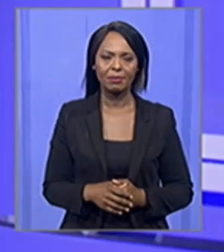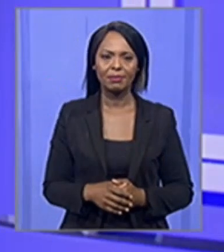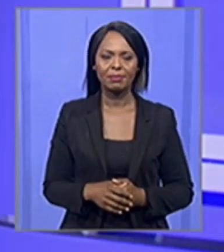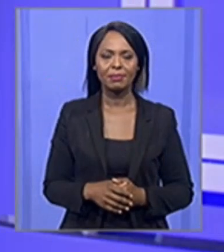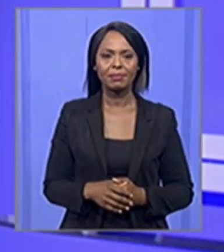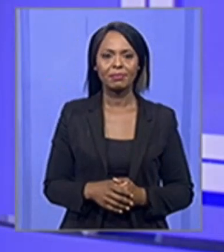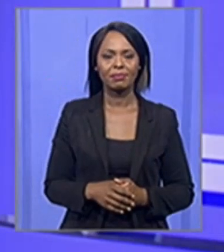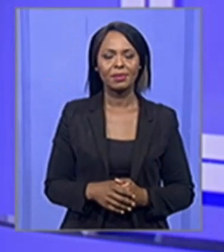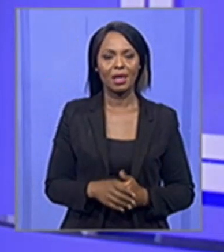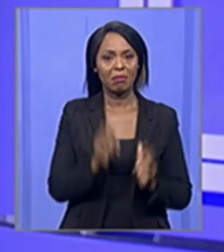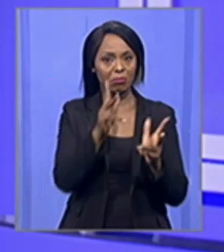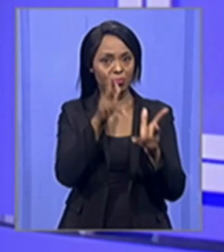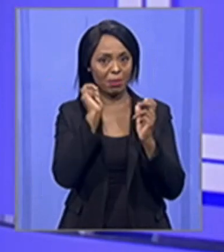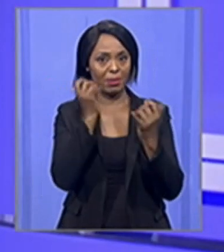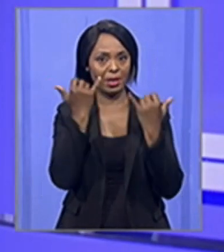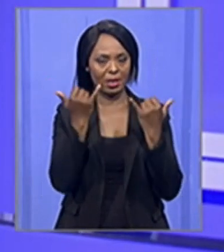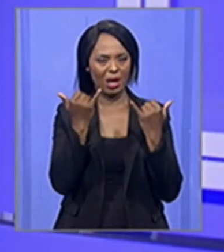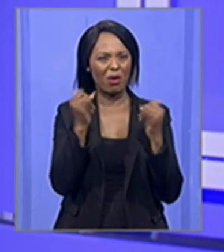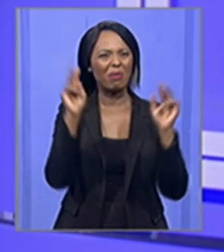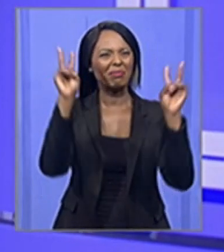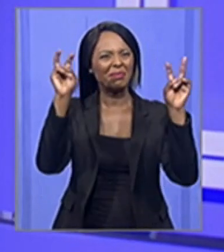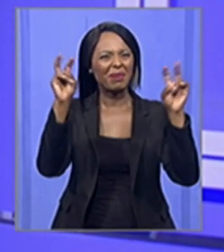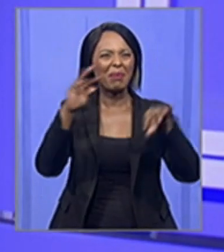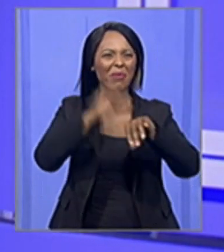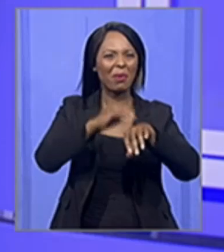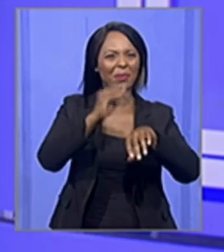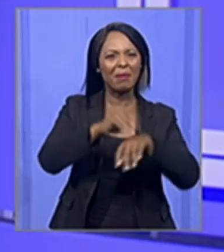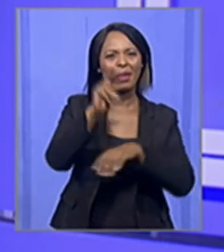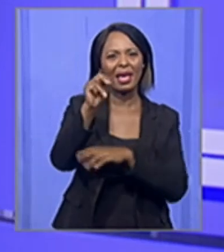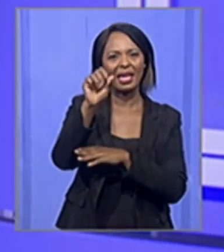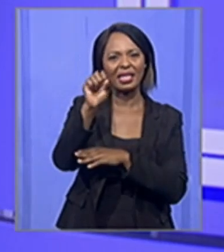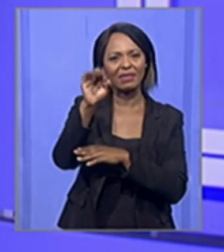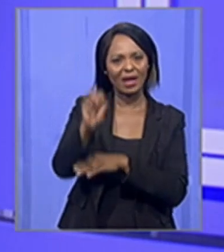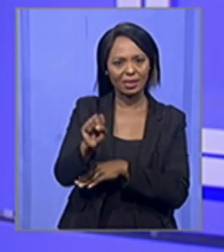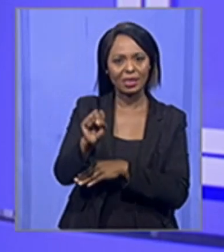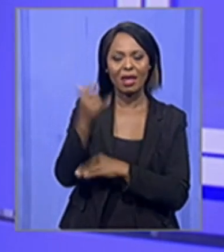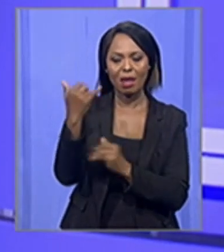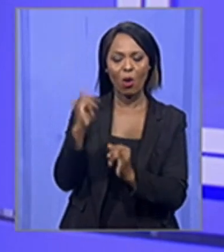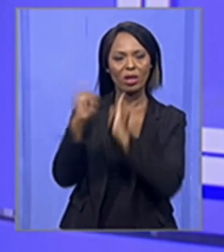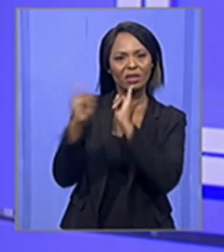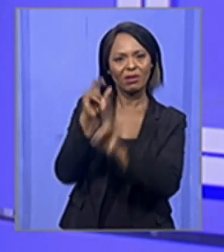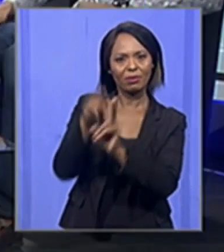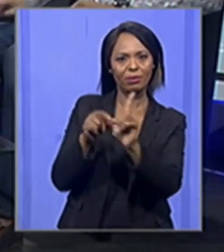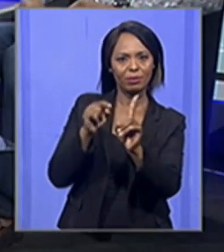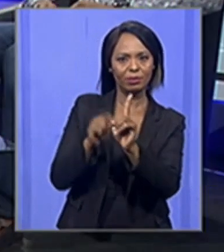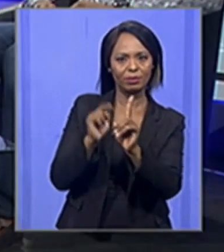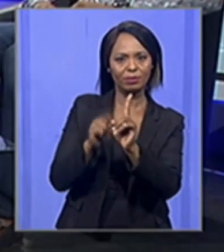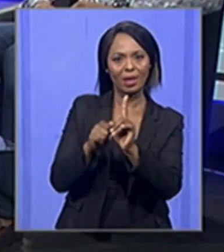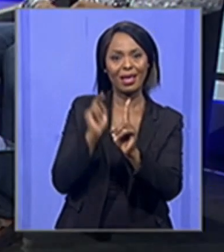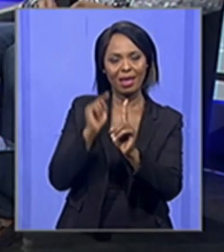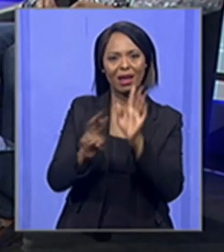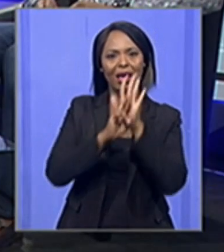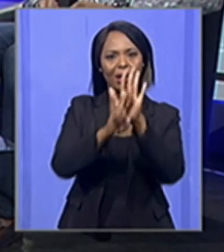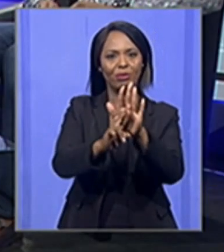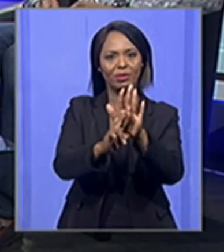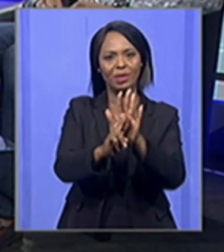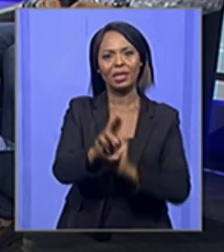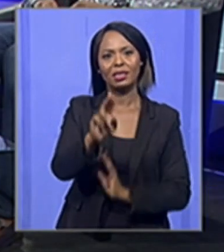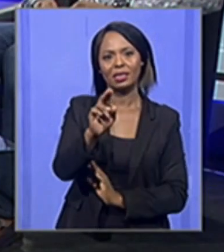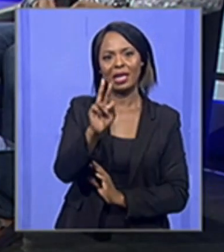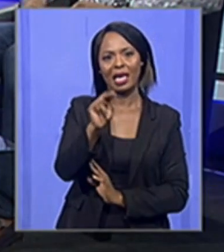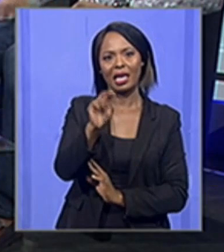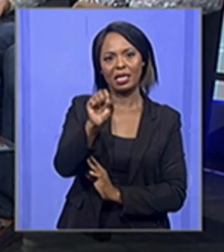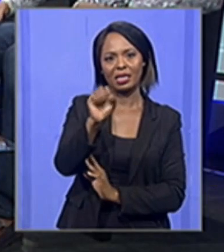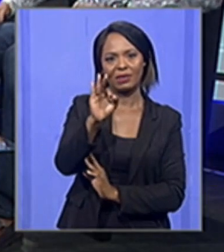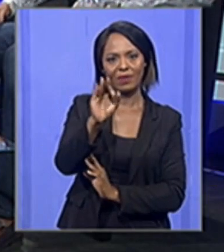Go kwa ditaba tše ka botlalo ka ditefelo tša NSFAS ka mophapušing kgašo rena le moyeng wa rena ke moleledi wa NSFAS Ishmael Munisi. Morena Munisi